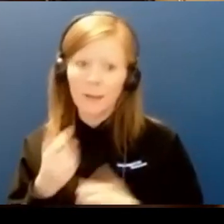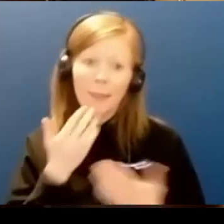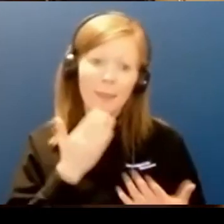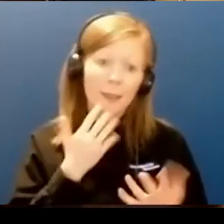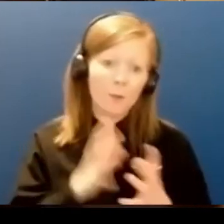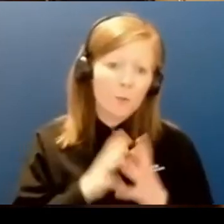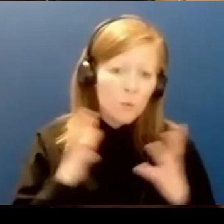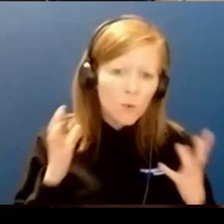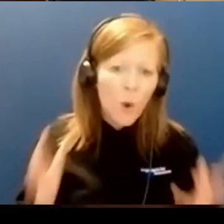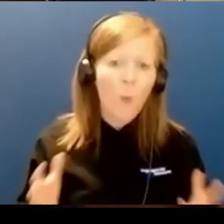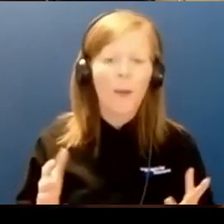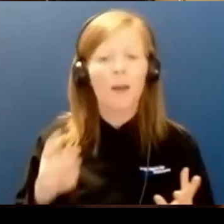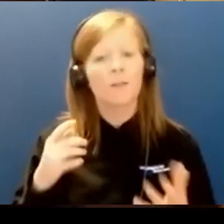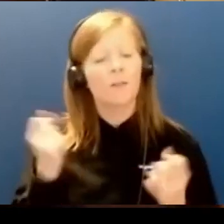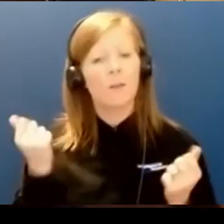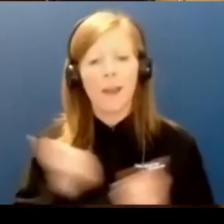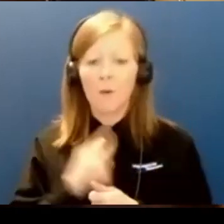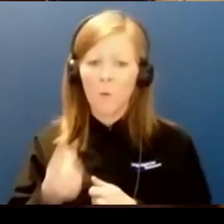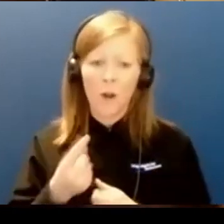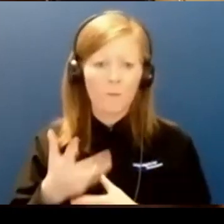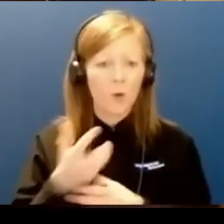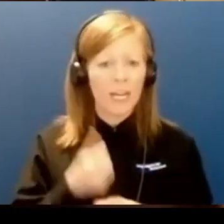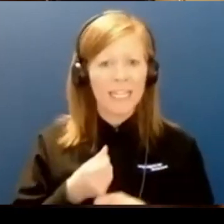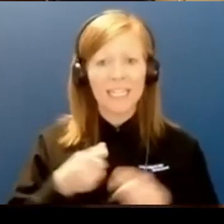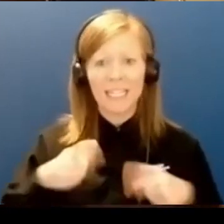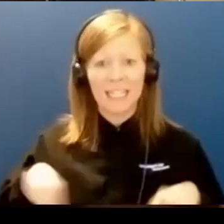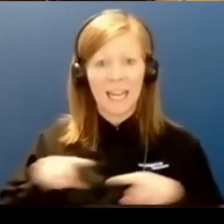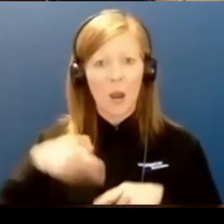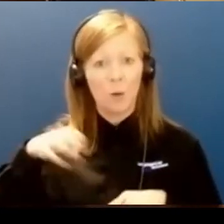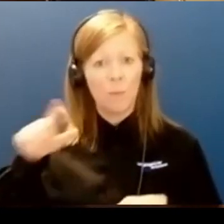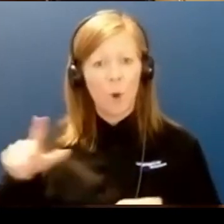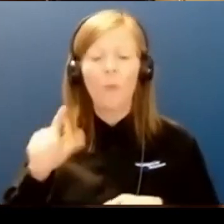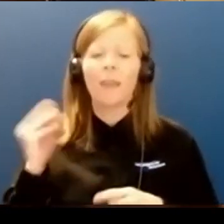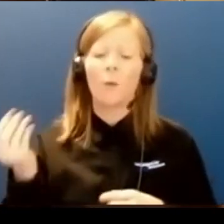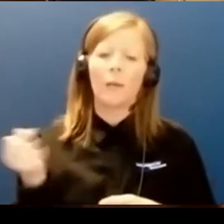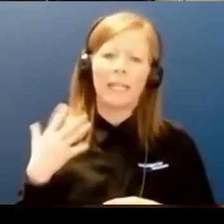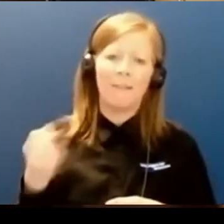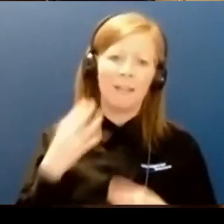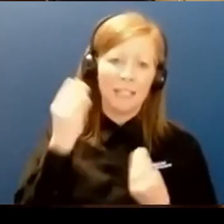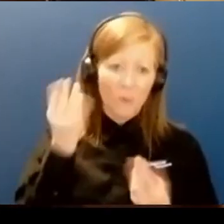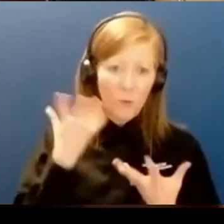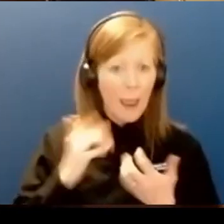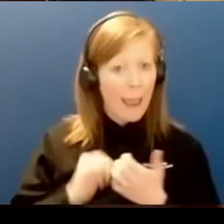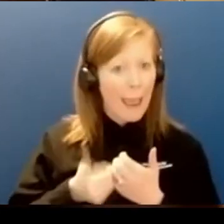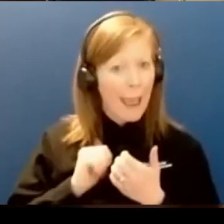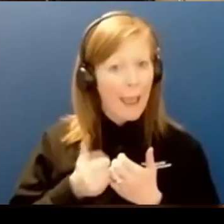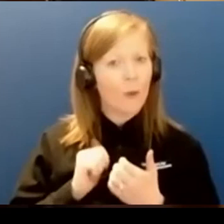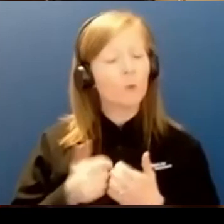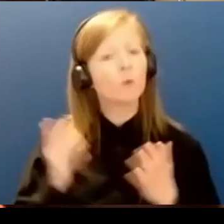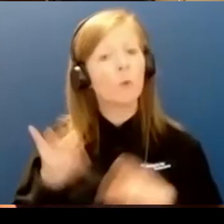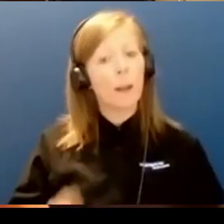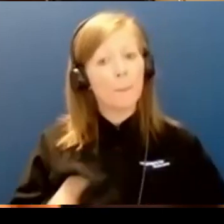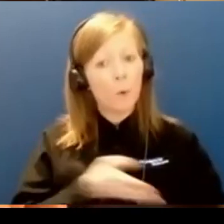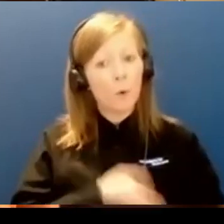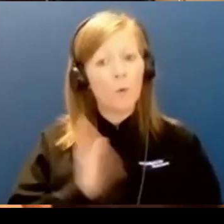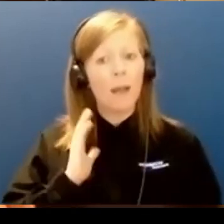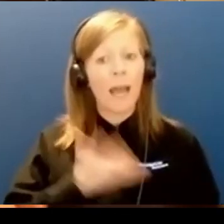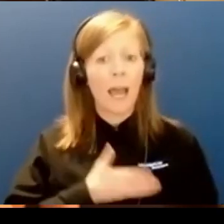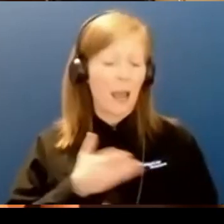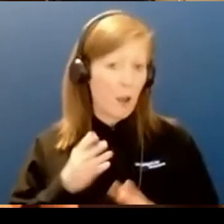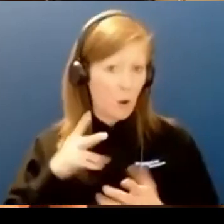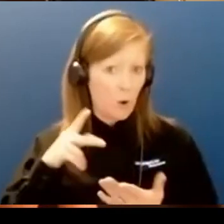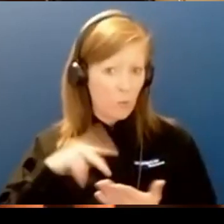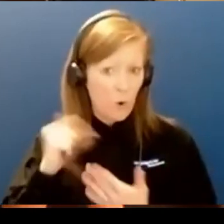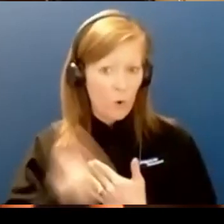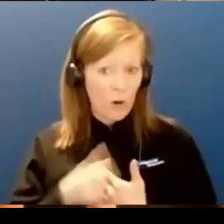everyone for completing our poll, because that will give us information how to improve our program. And what do you think, all